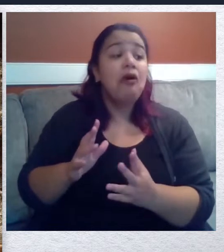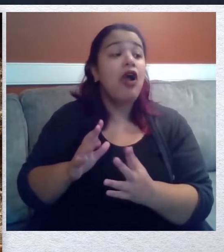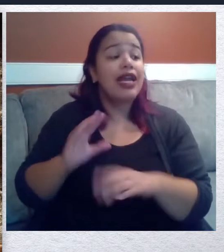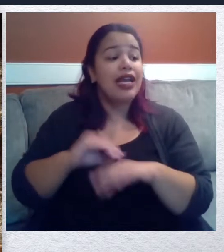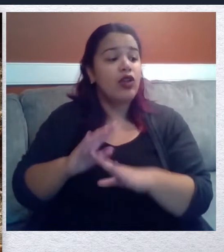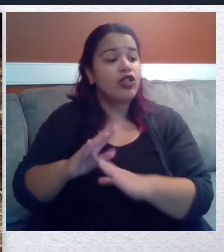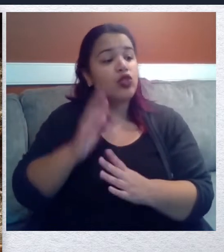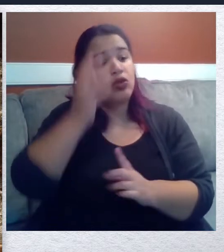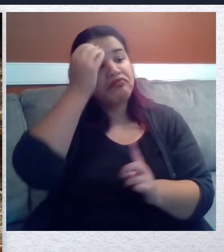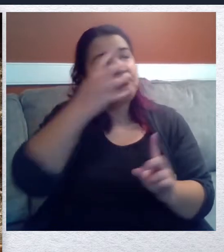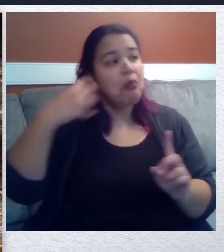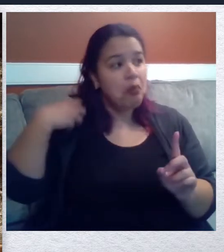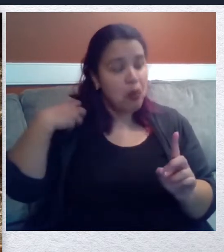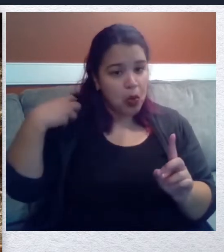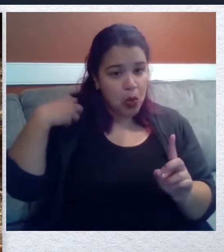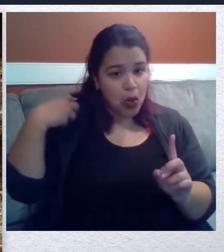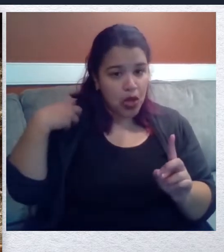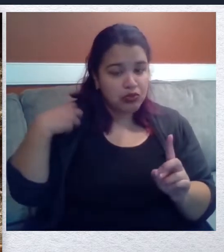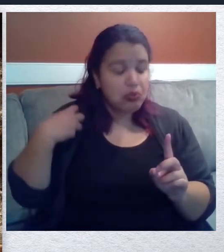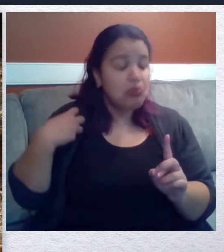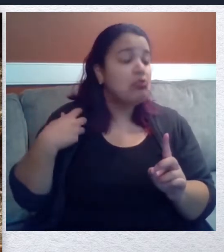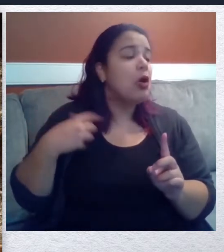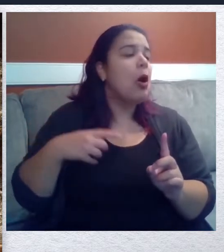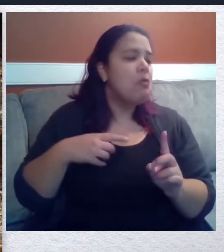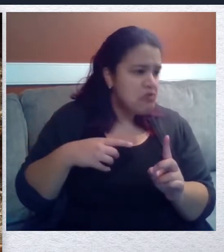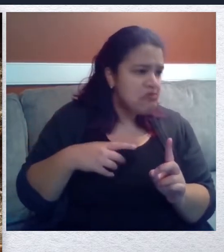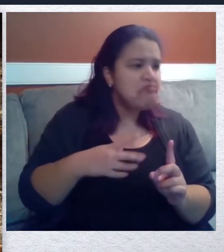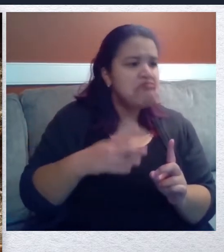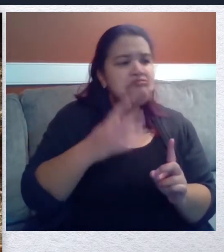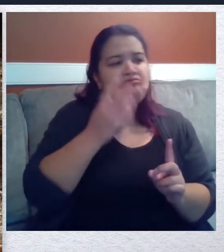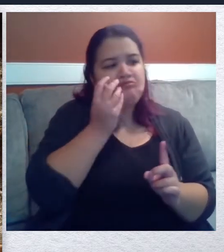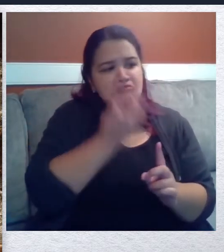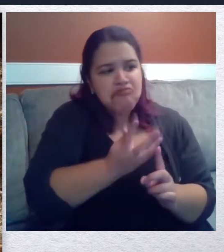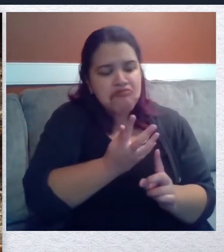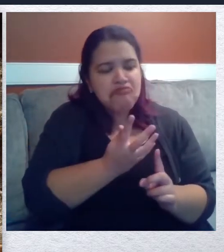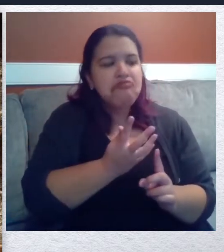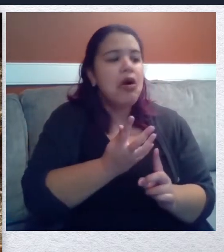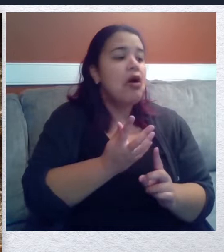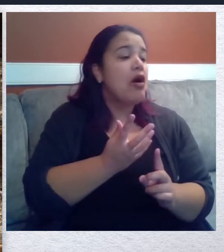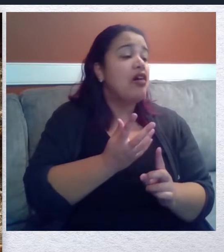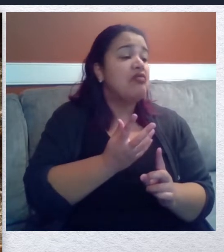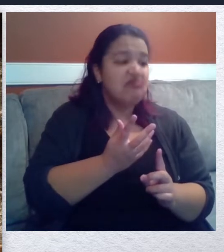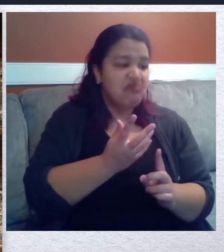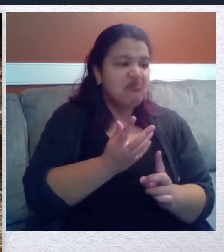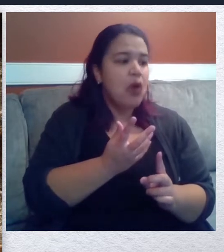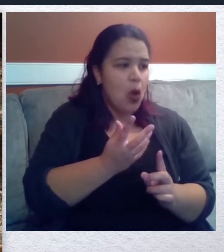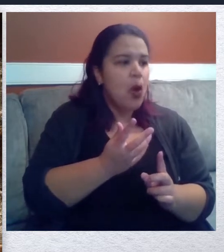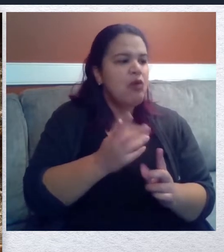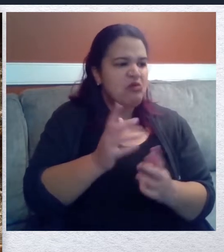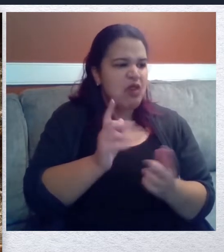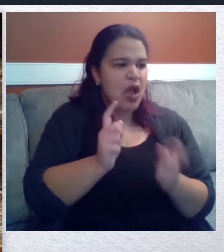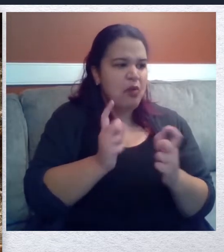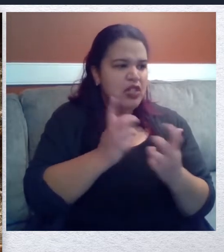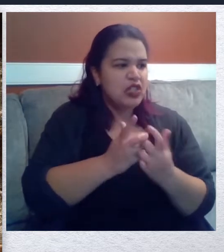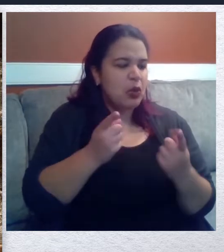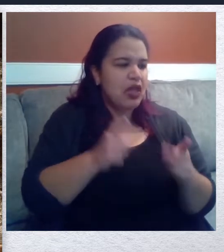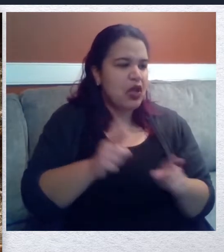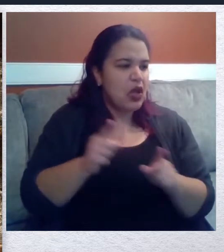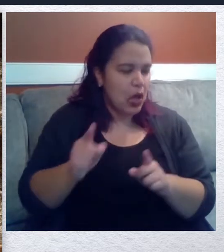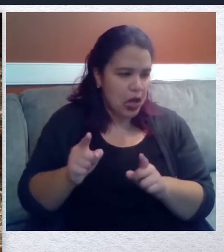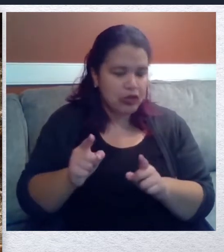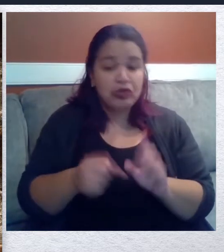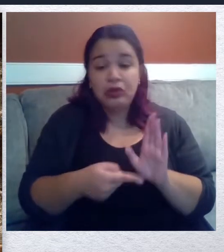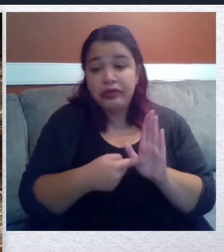interview. This could be anything from having a job developer present on the call to having a sign language interpreter.